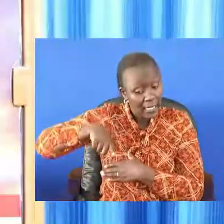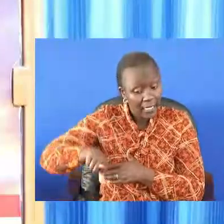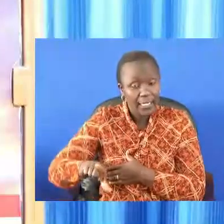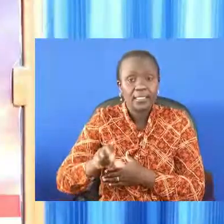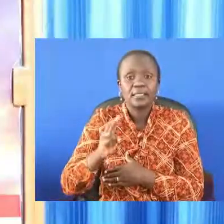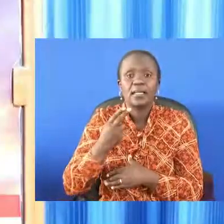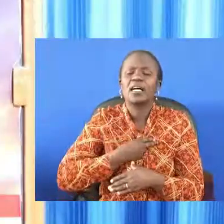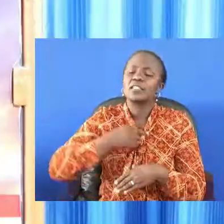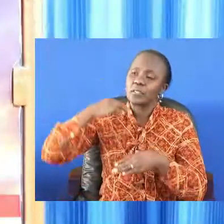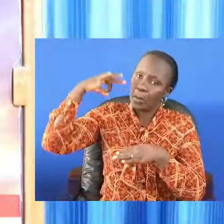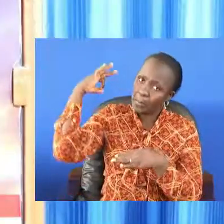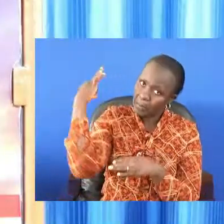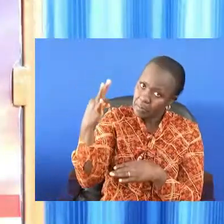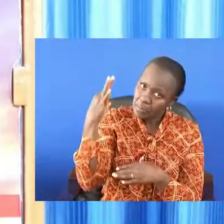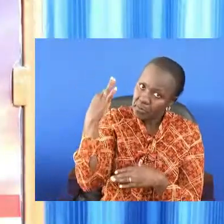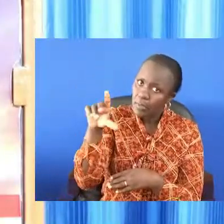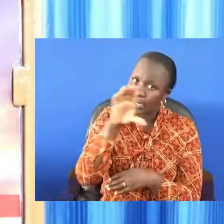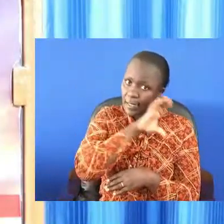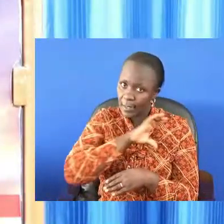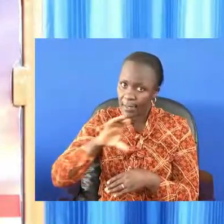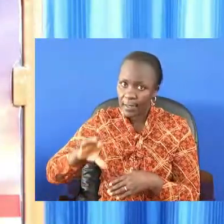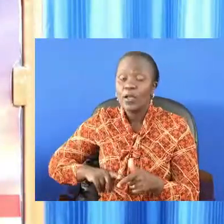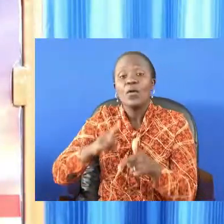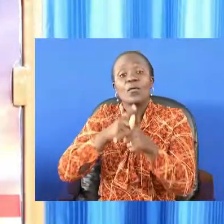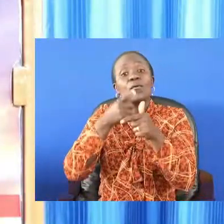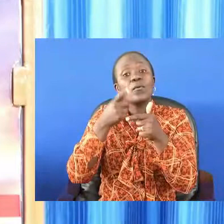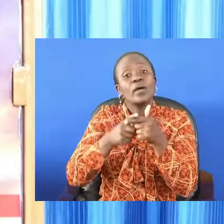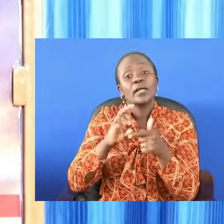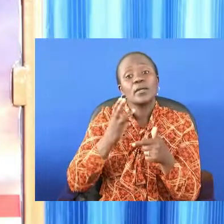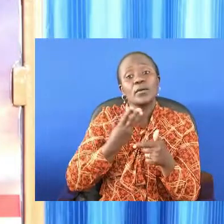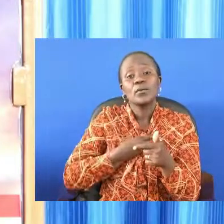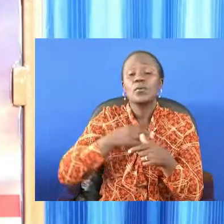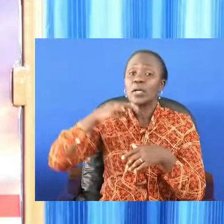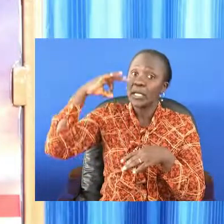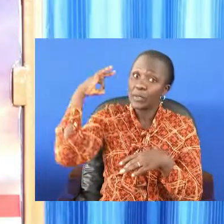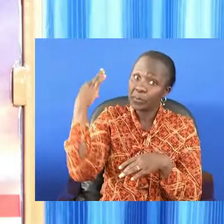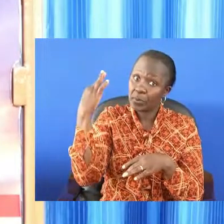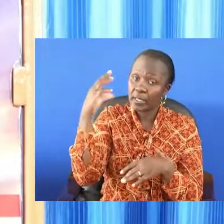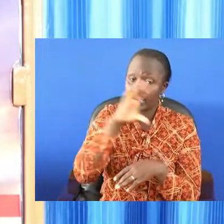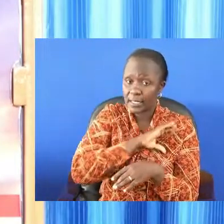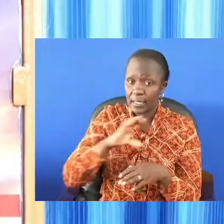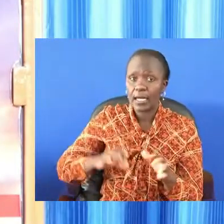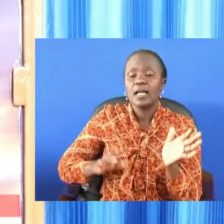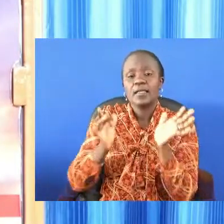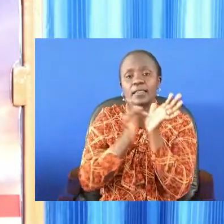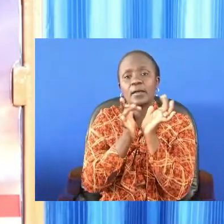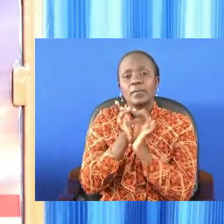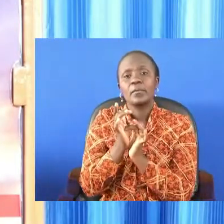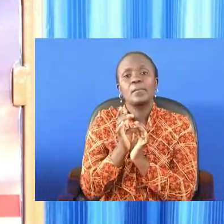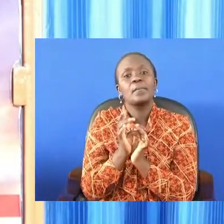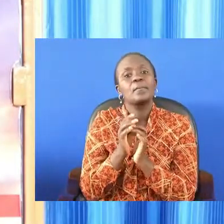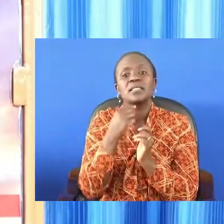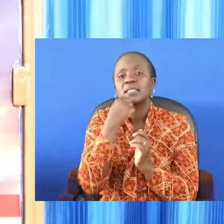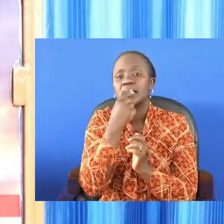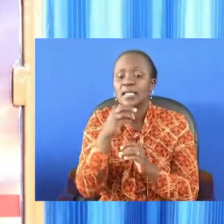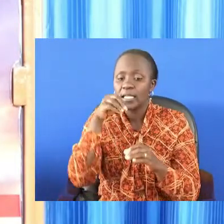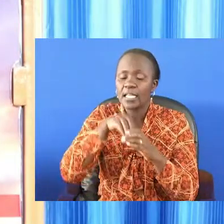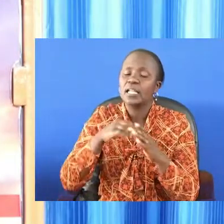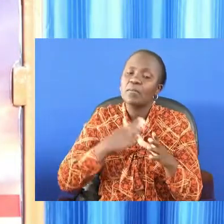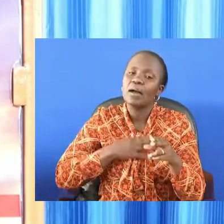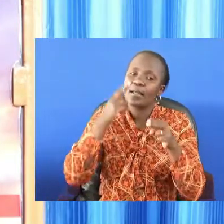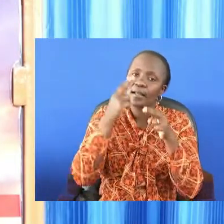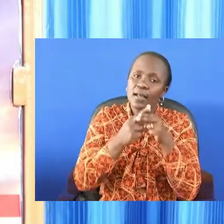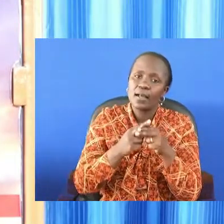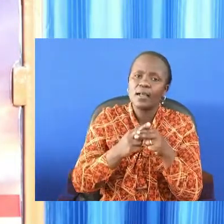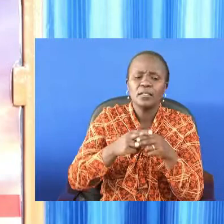us preach Christ. And when we preach Christ, the Bible says, in my name,